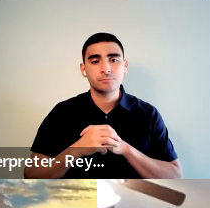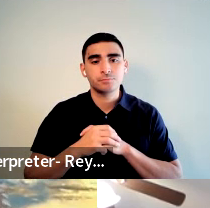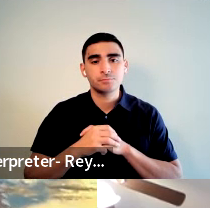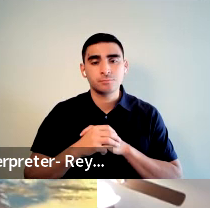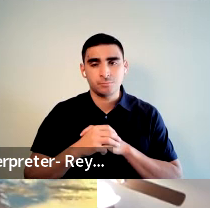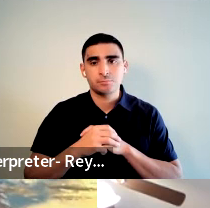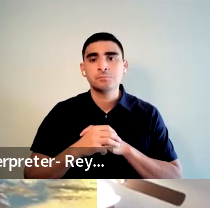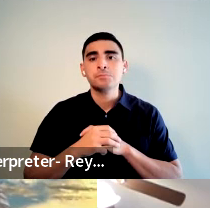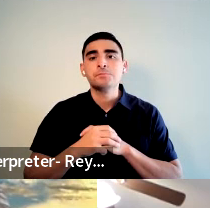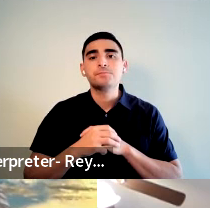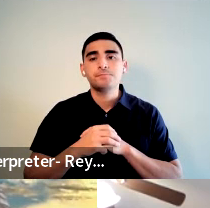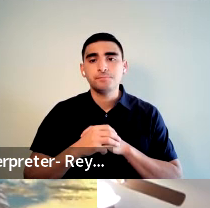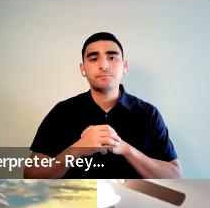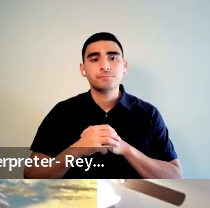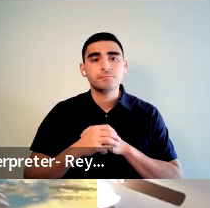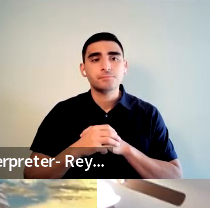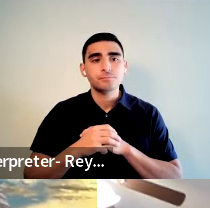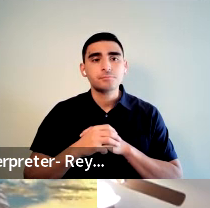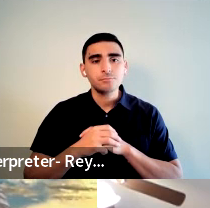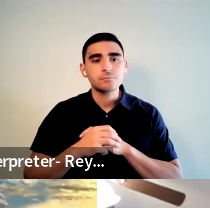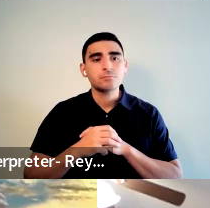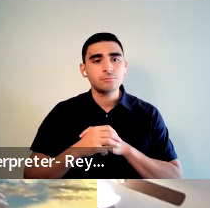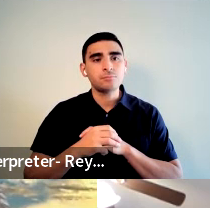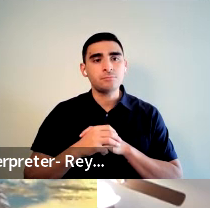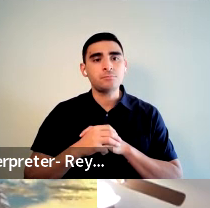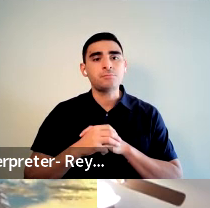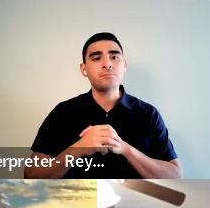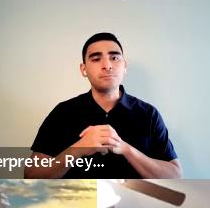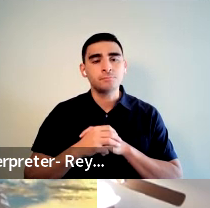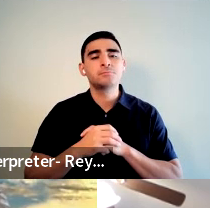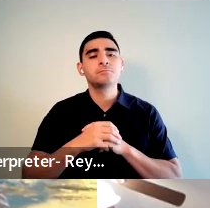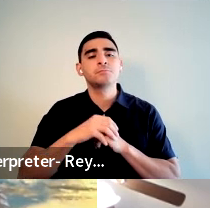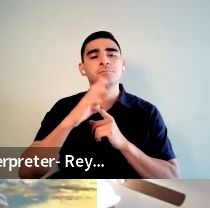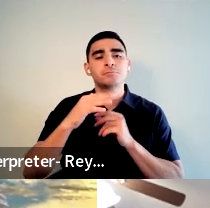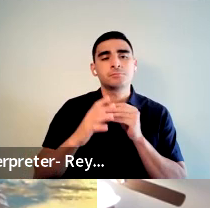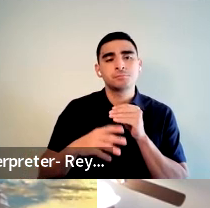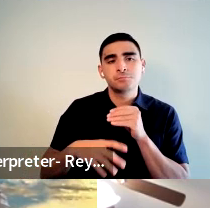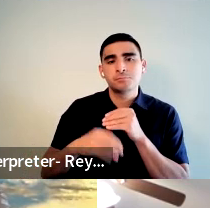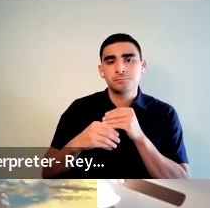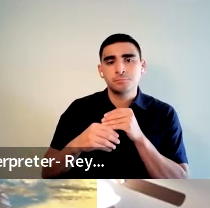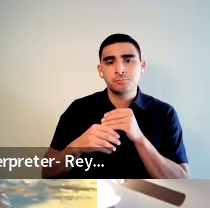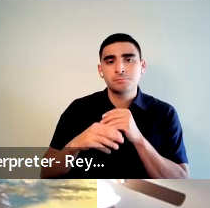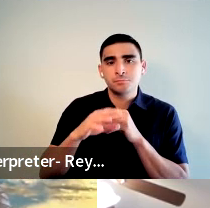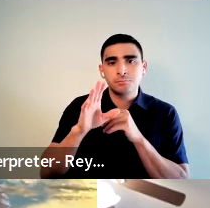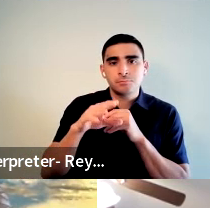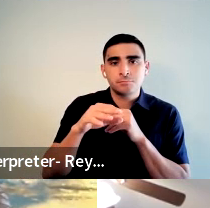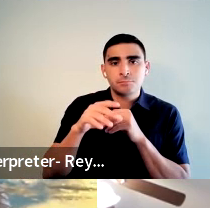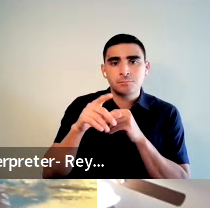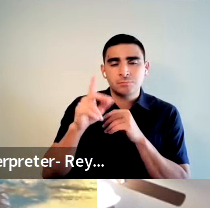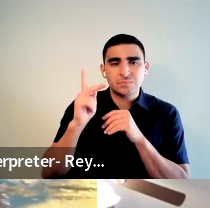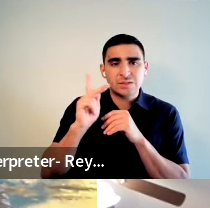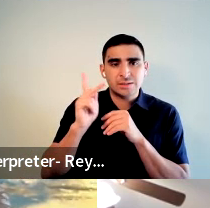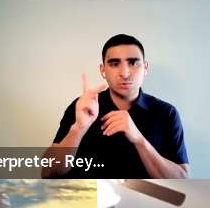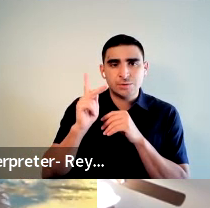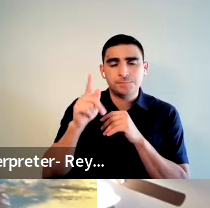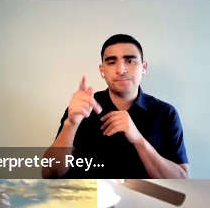One of the parts along with the missing location is that it needs to be